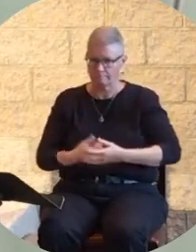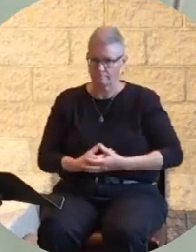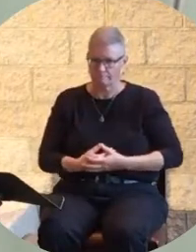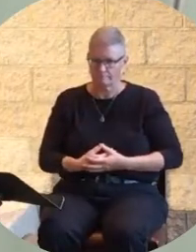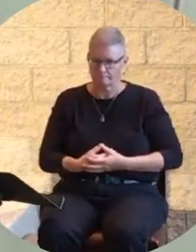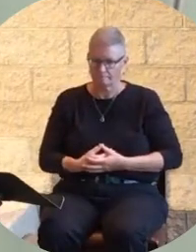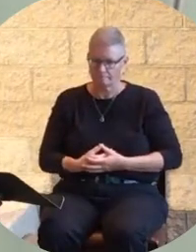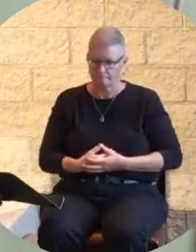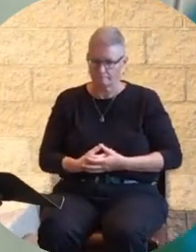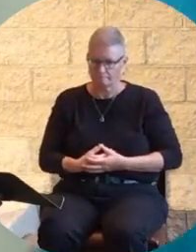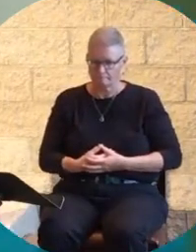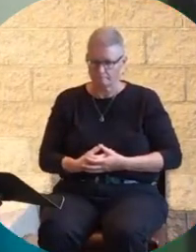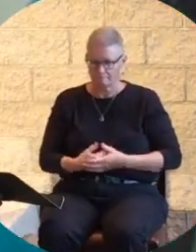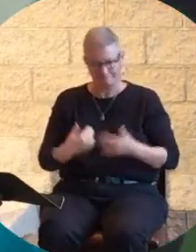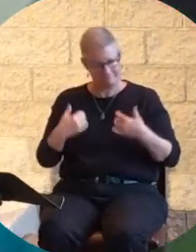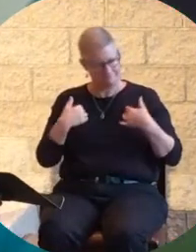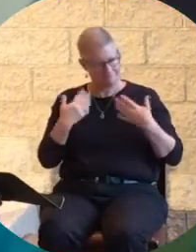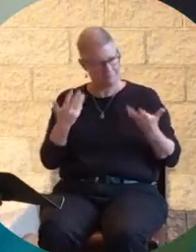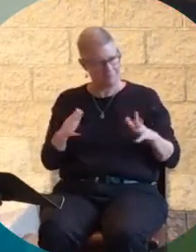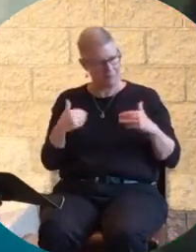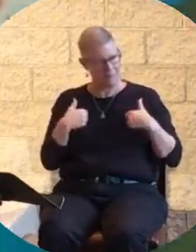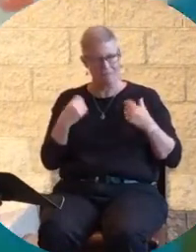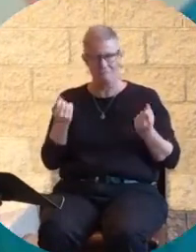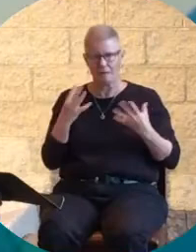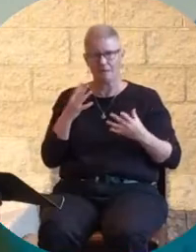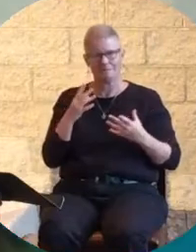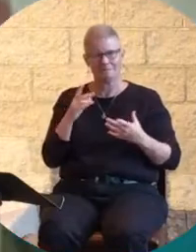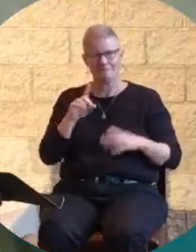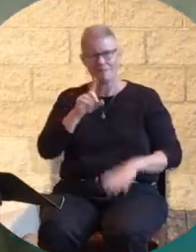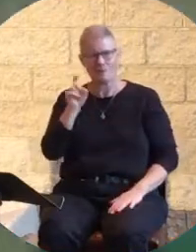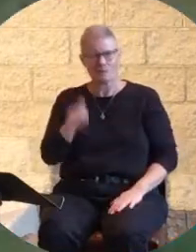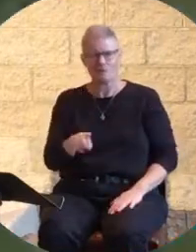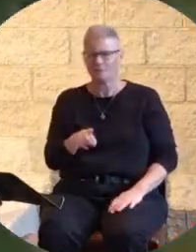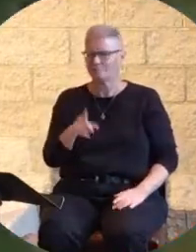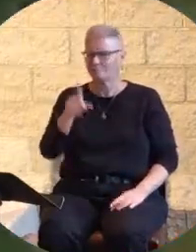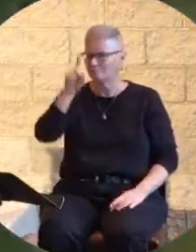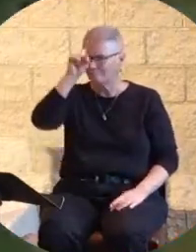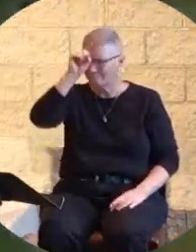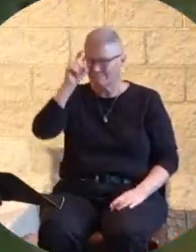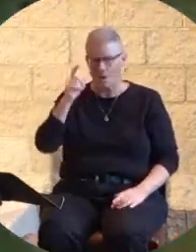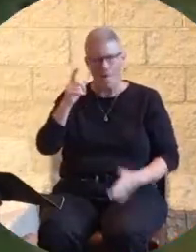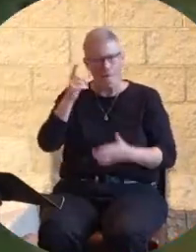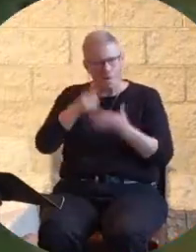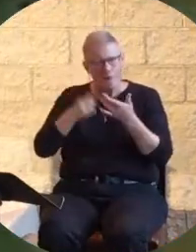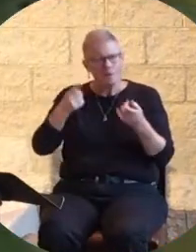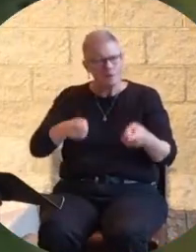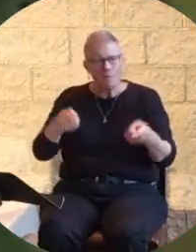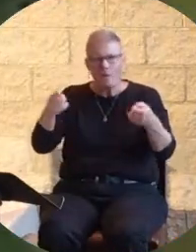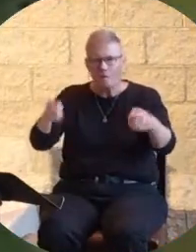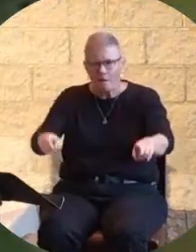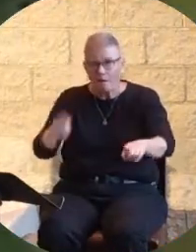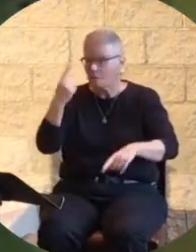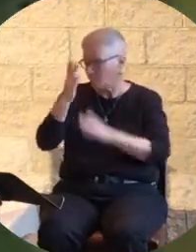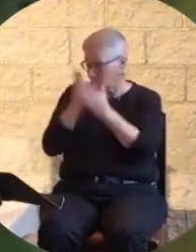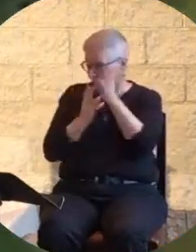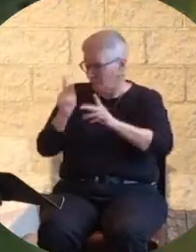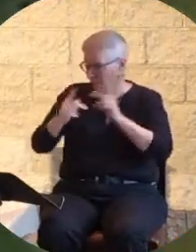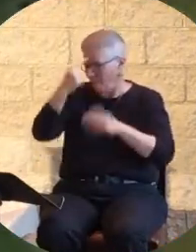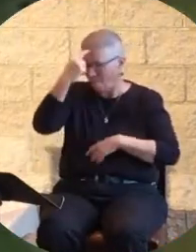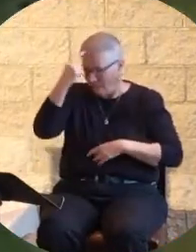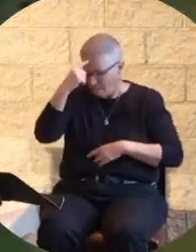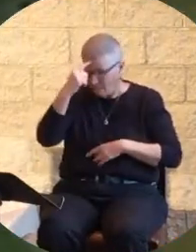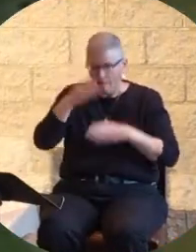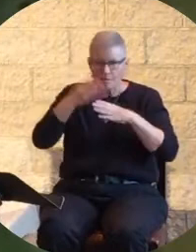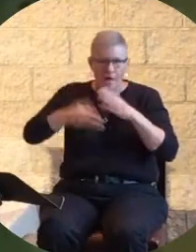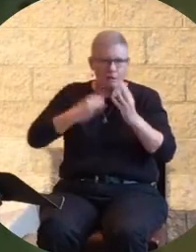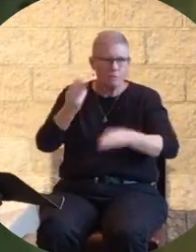And there's been a lot of question about what's this about? What's going on? For some, it's the apocalypse. Well, the apocalypse,